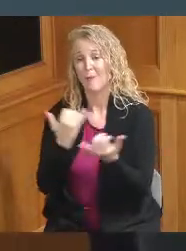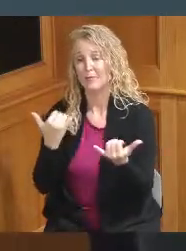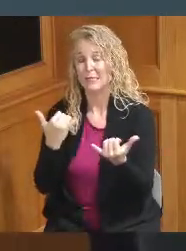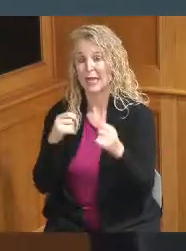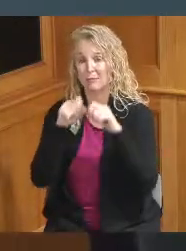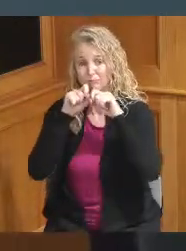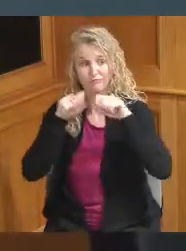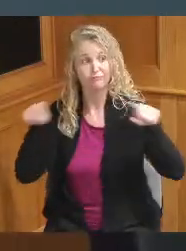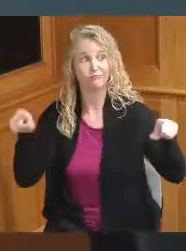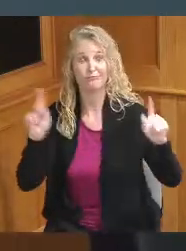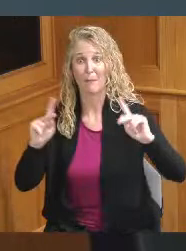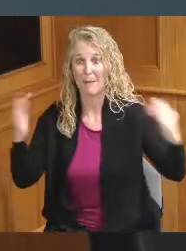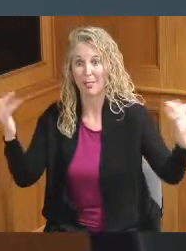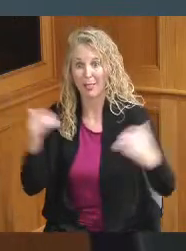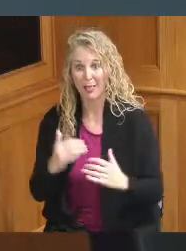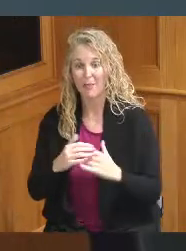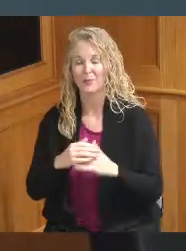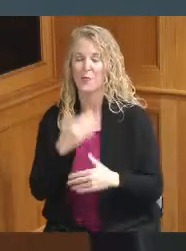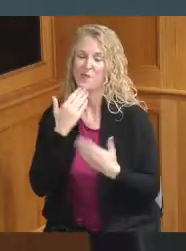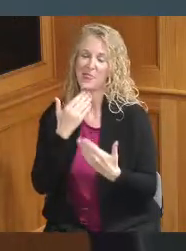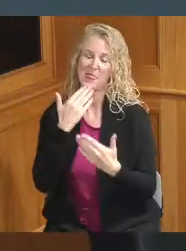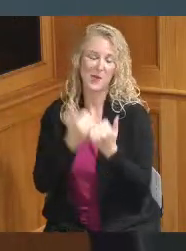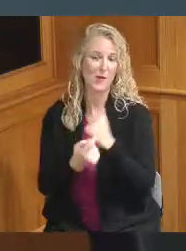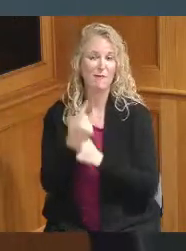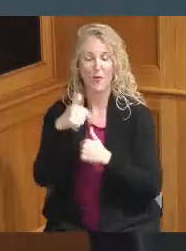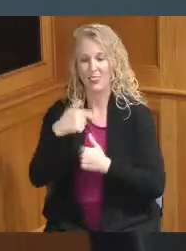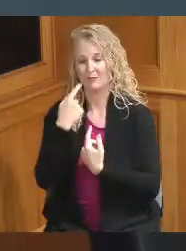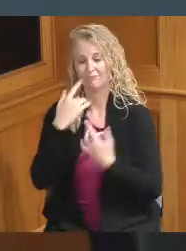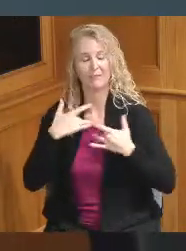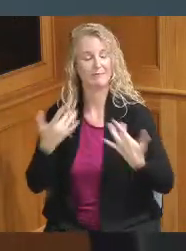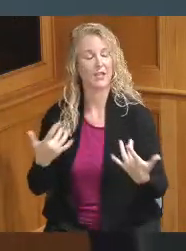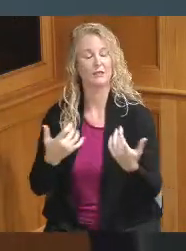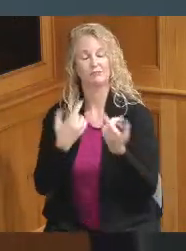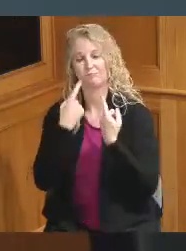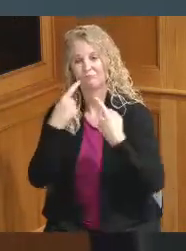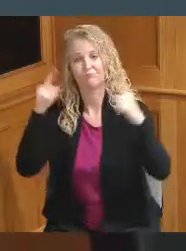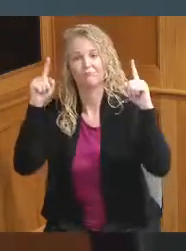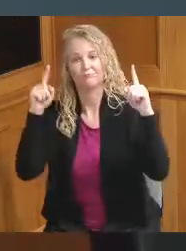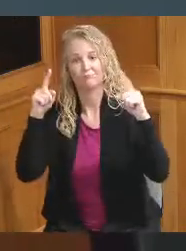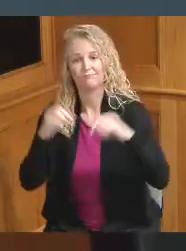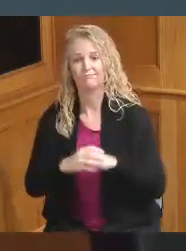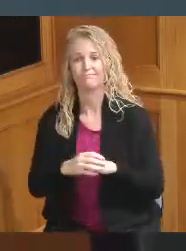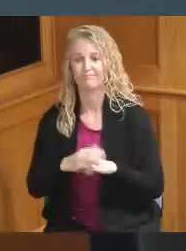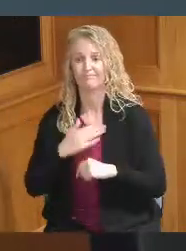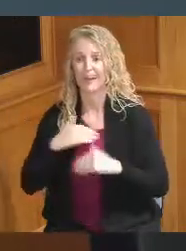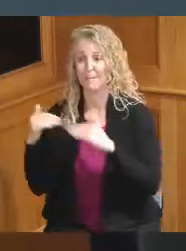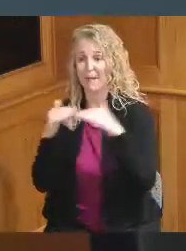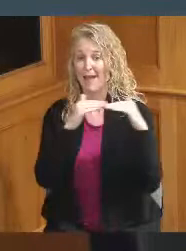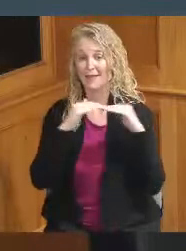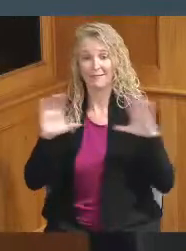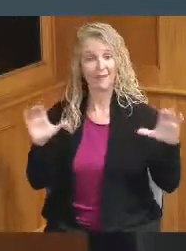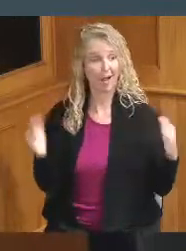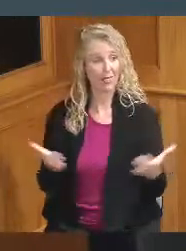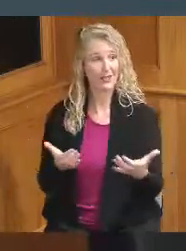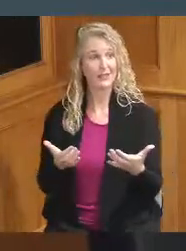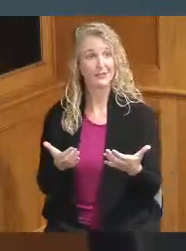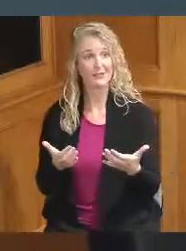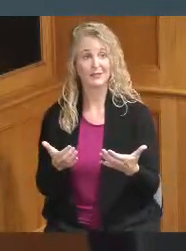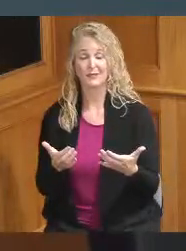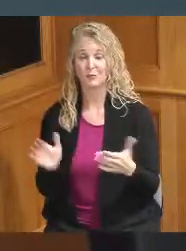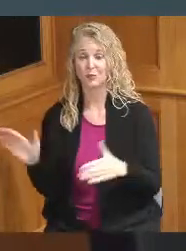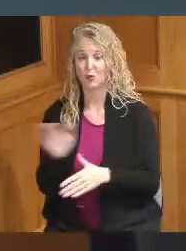out for that. So thank you all again, and thank you to my colleagues